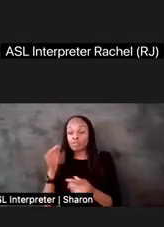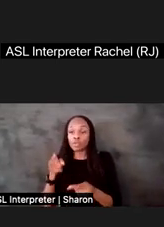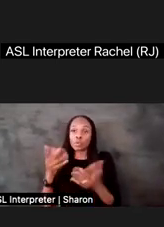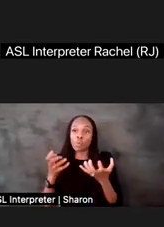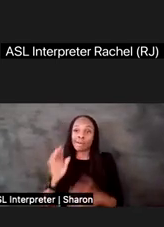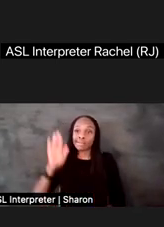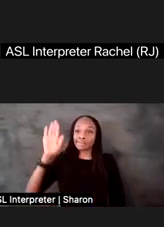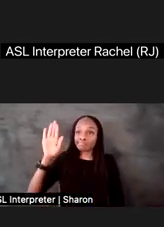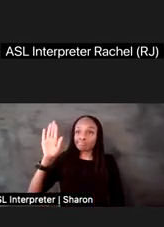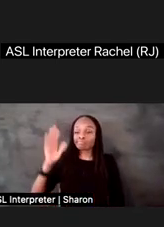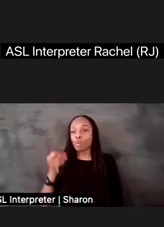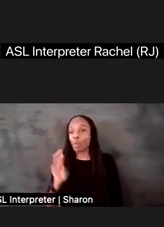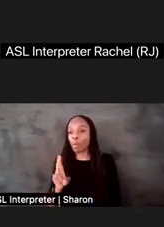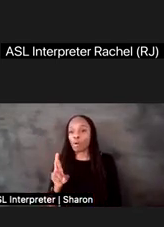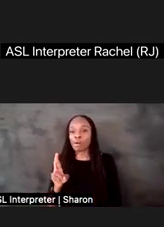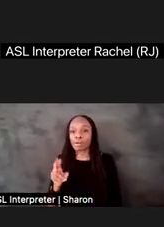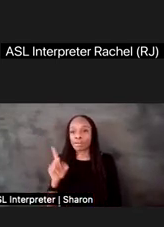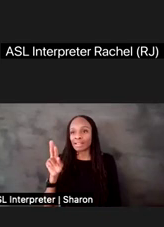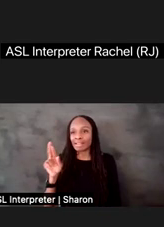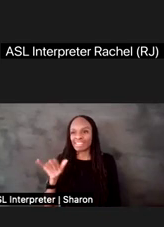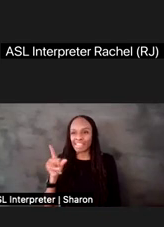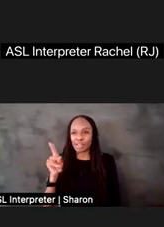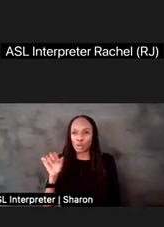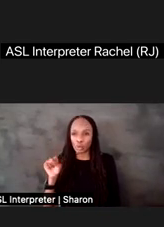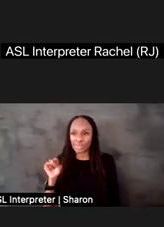or as Chris did, we can call on you.